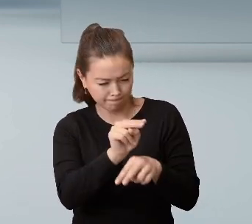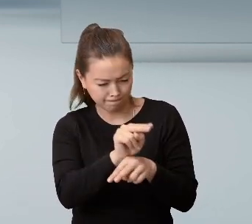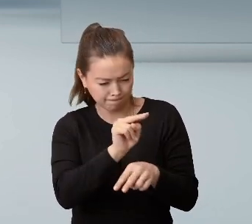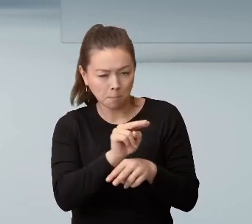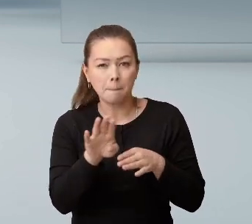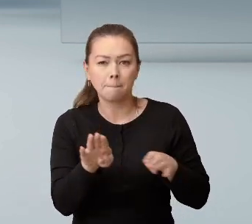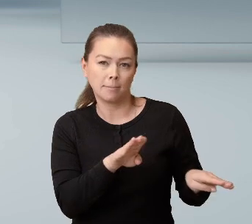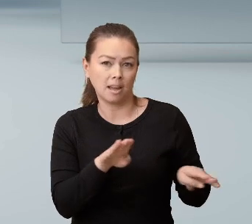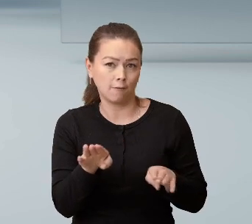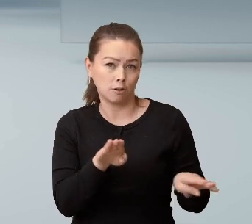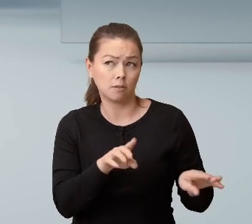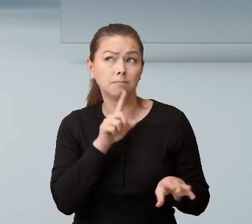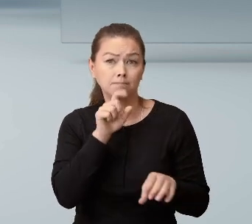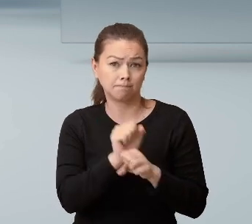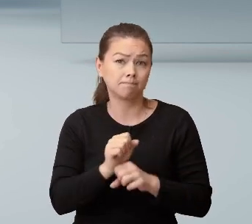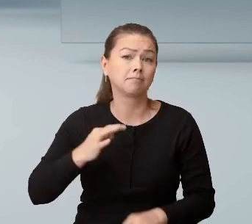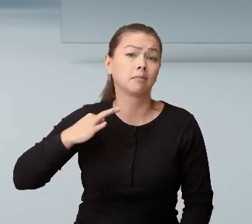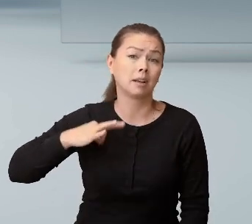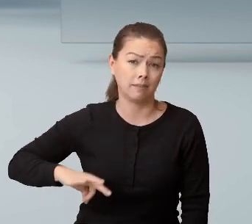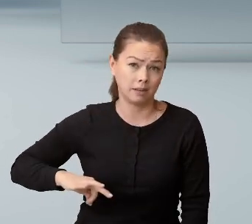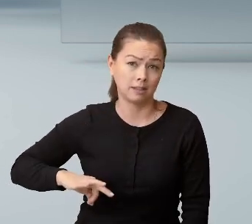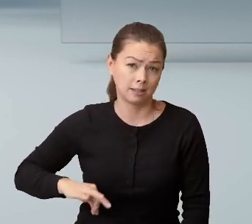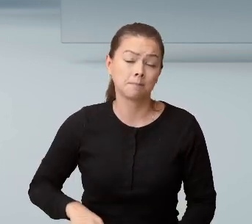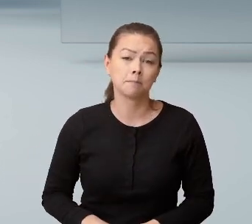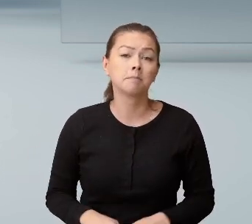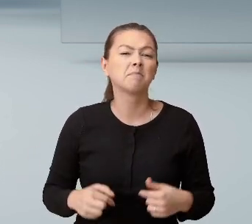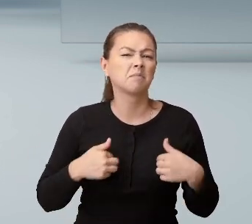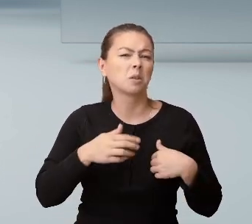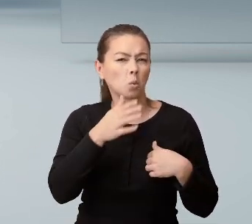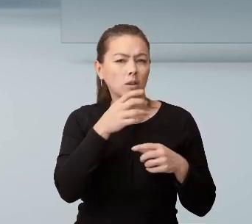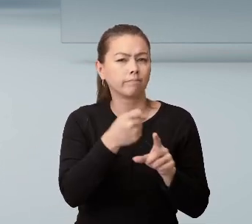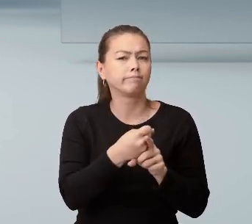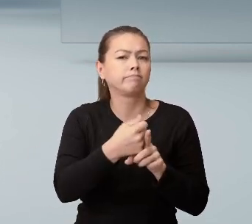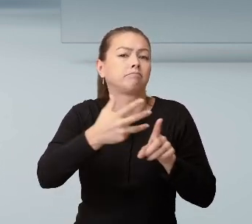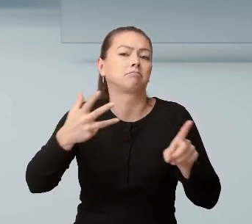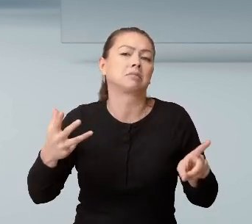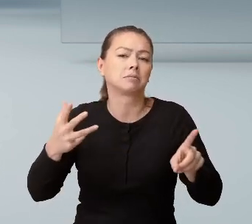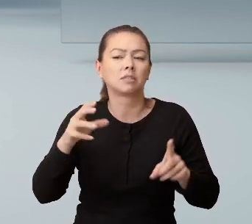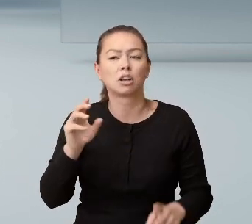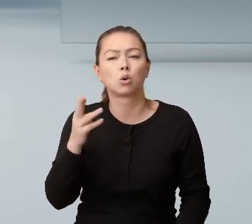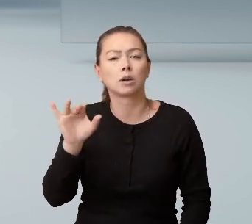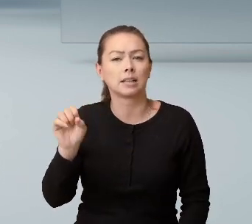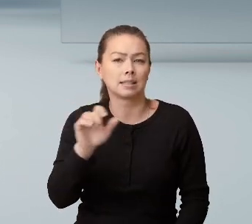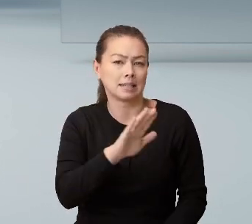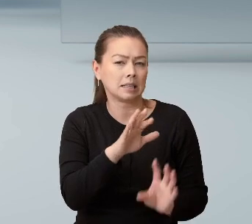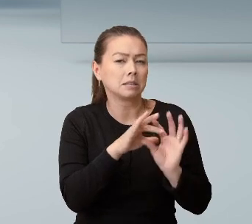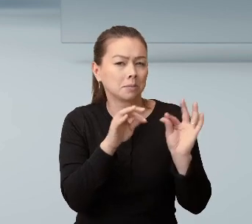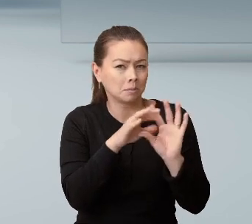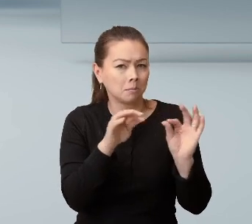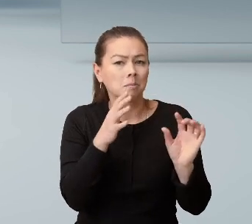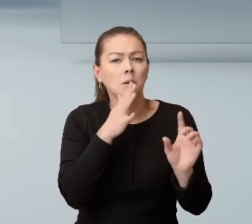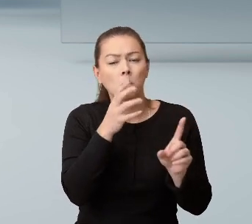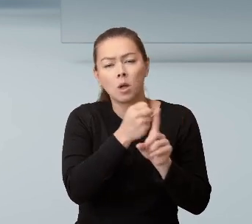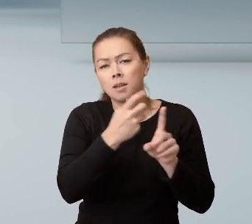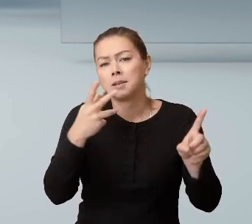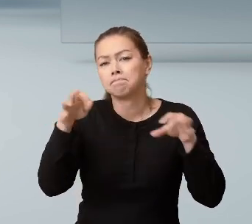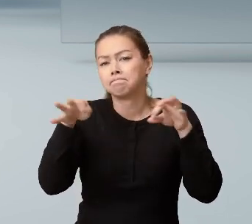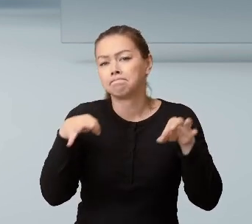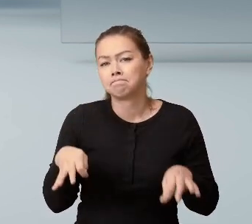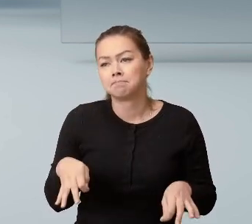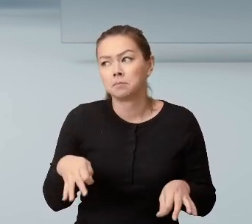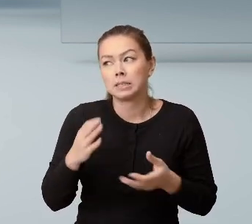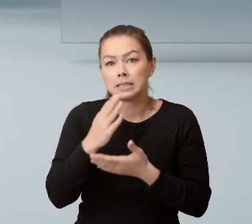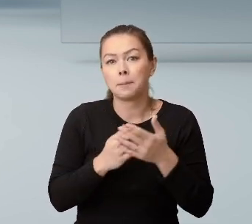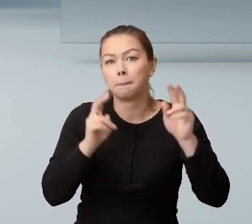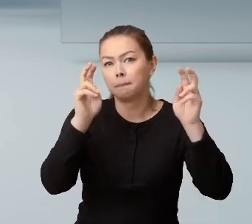obvious benefits. So I'm going to talk a little bit more about the issues, extend a little bit about what Chris was talking about.